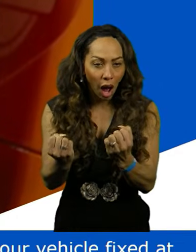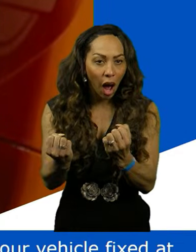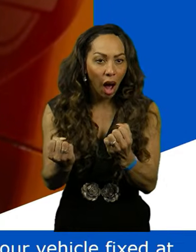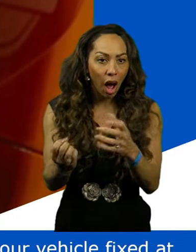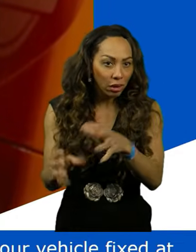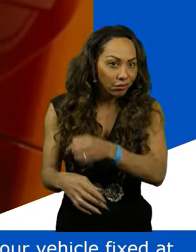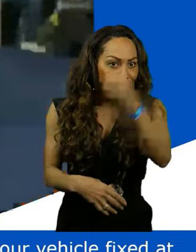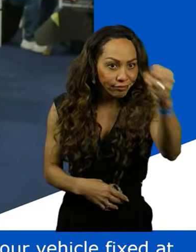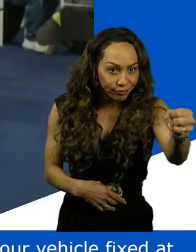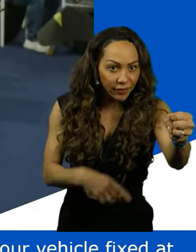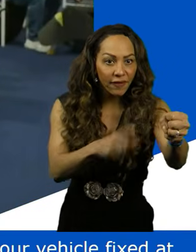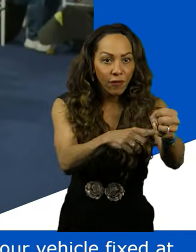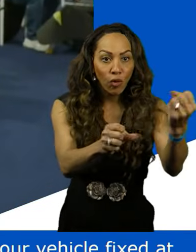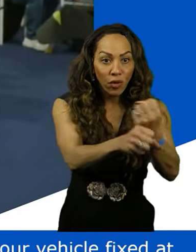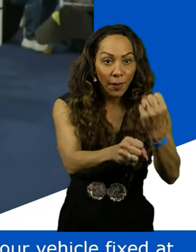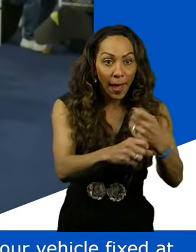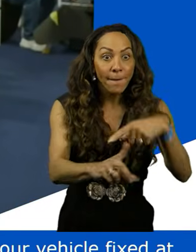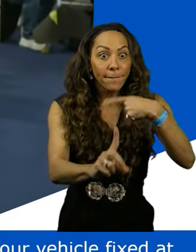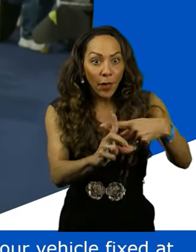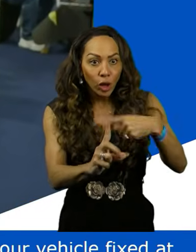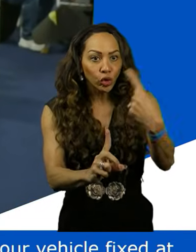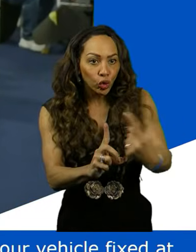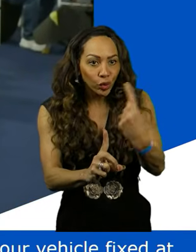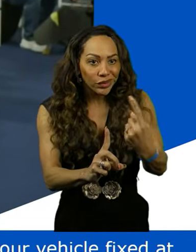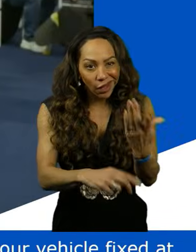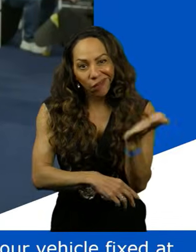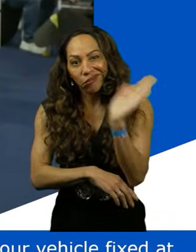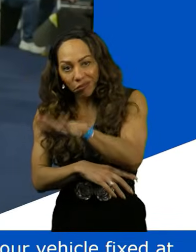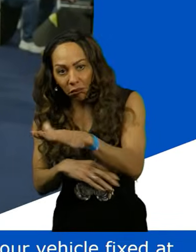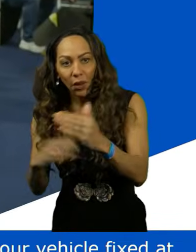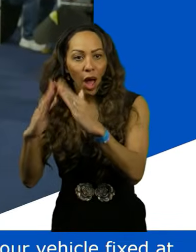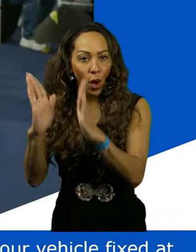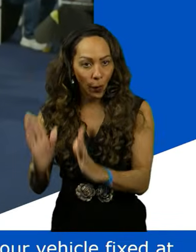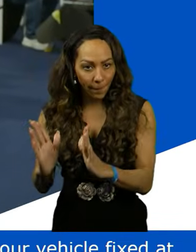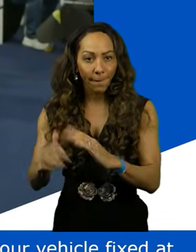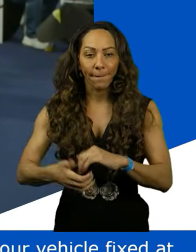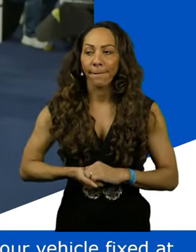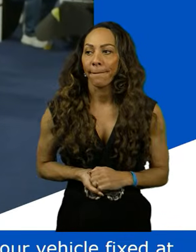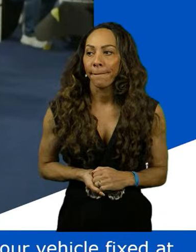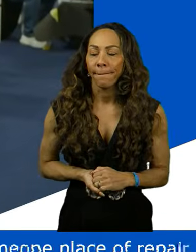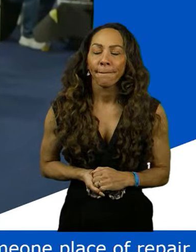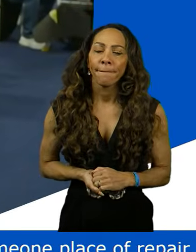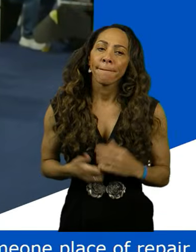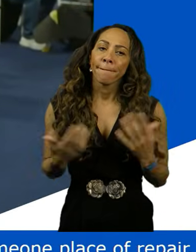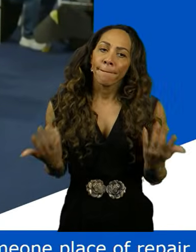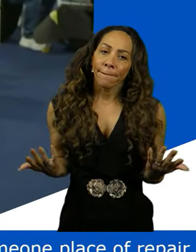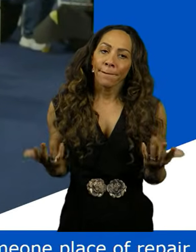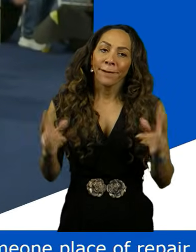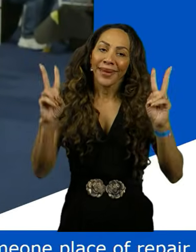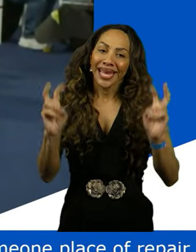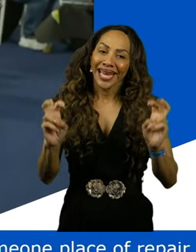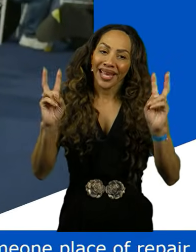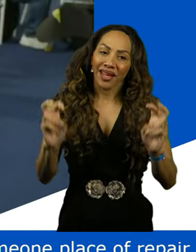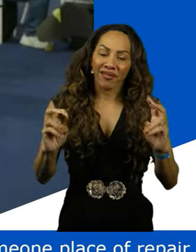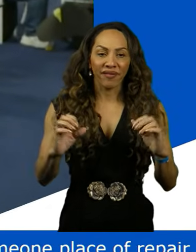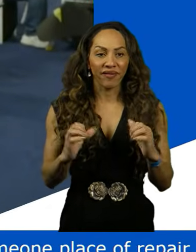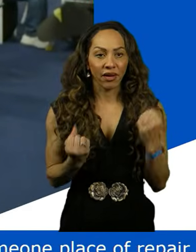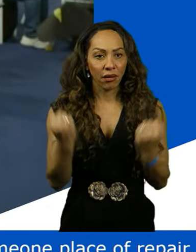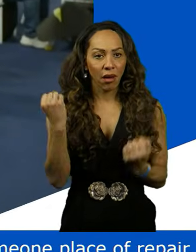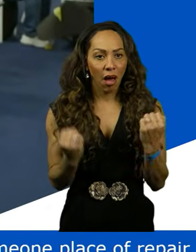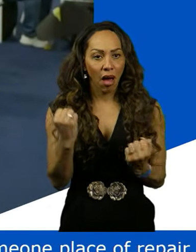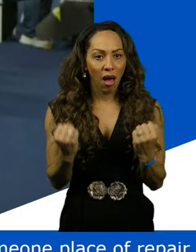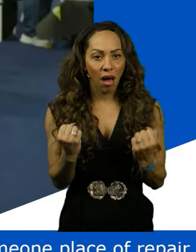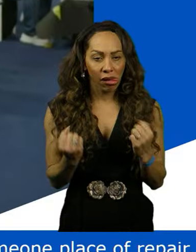chosen place of repair. Fantastic. And if our customer does have their car off the road for a little while and they need some onward